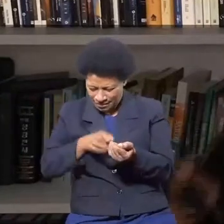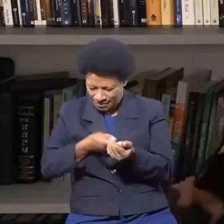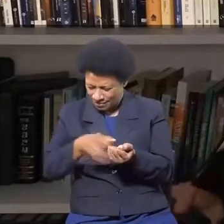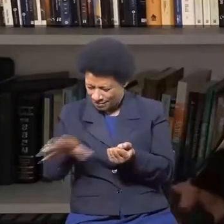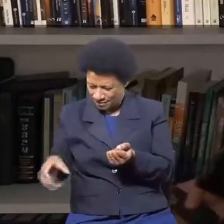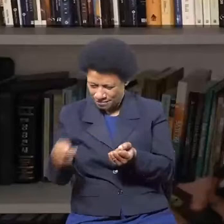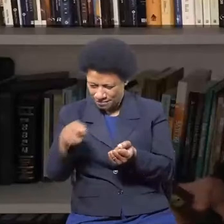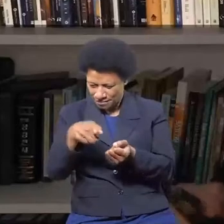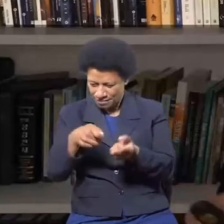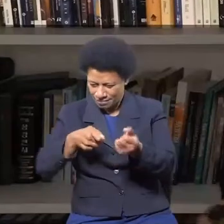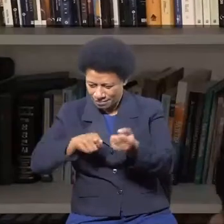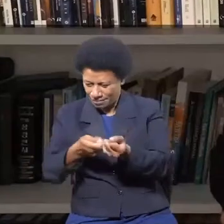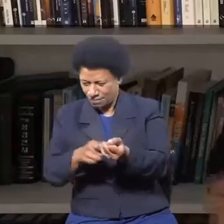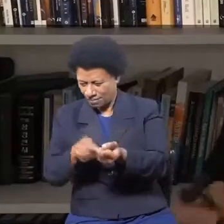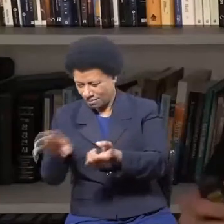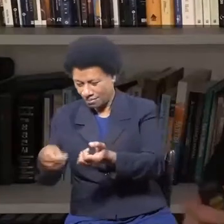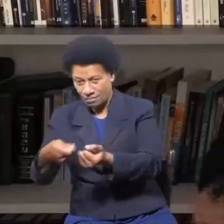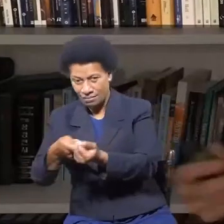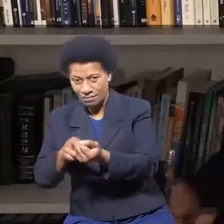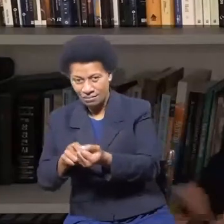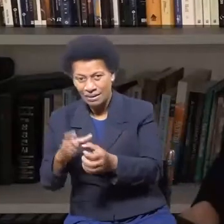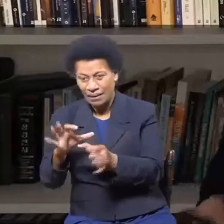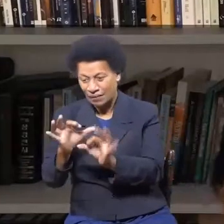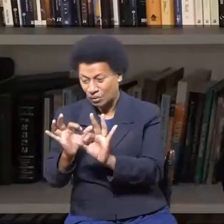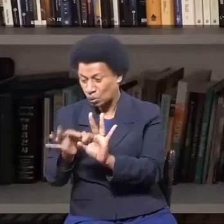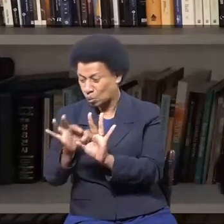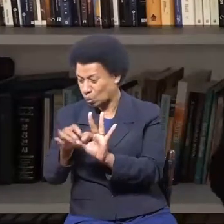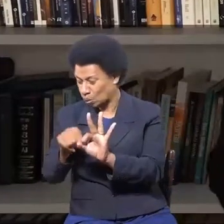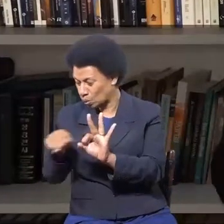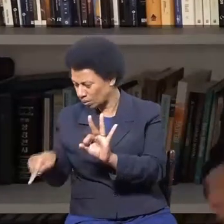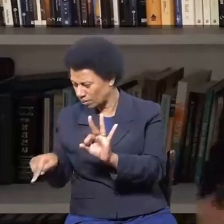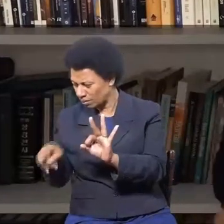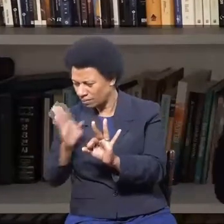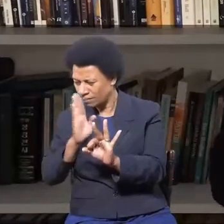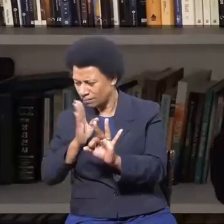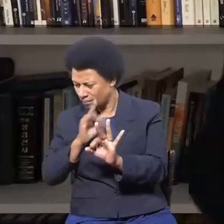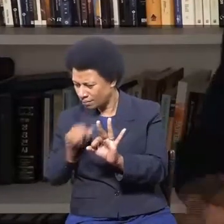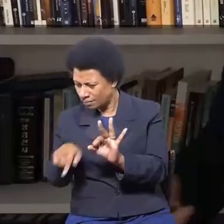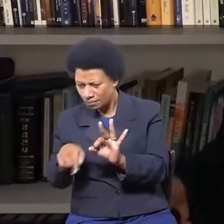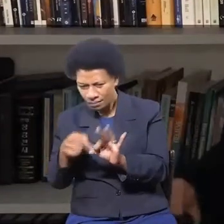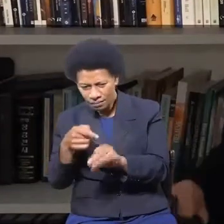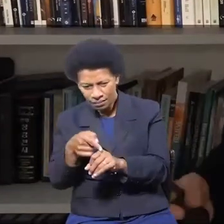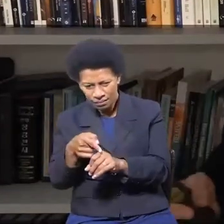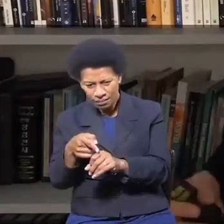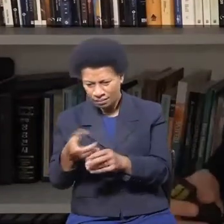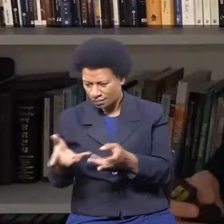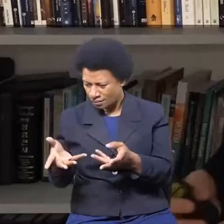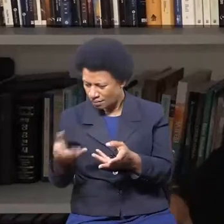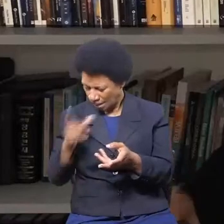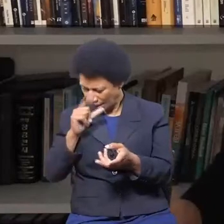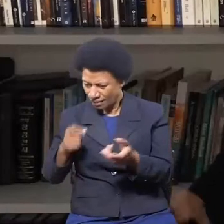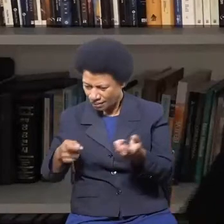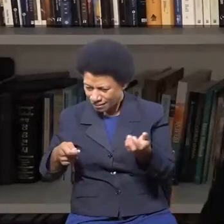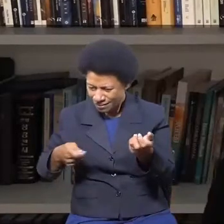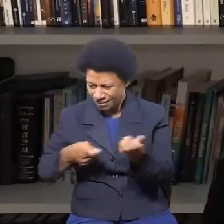some pieces. You'll end up with a piece or a screw or a nut, and you'll think to yourself,